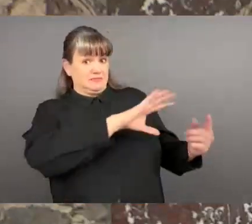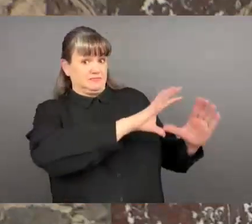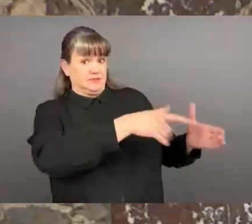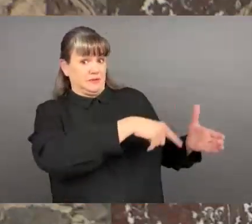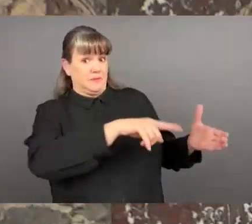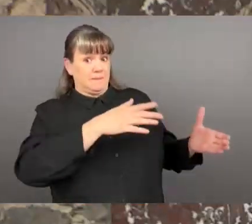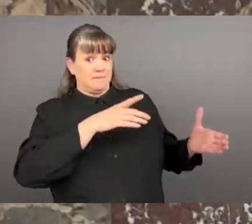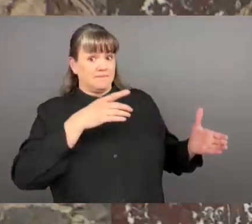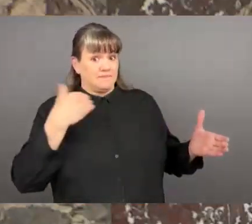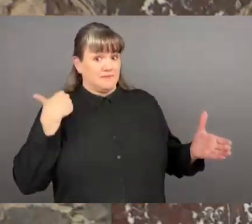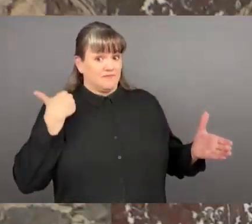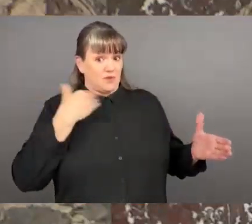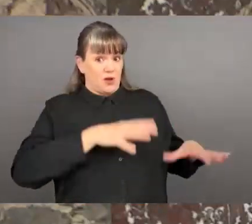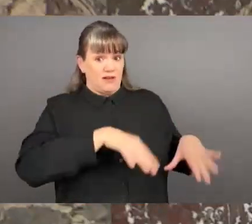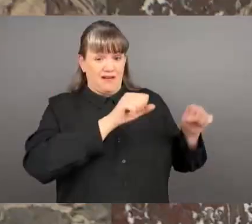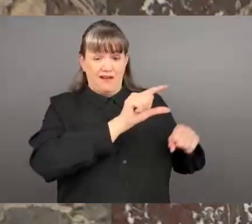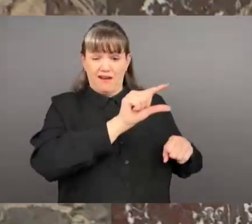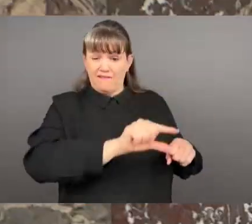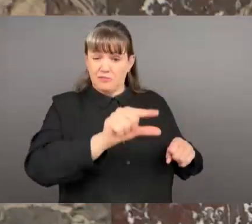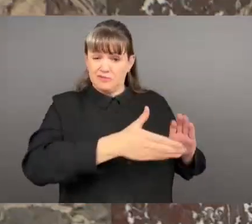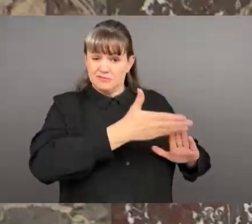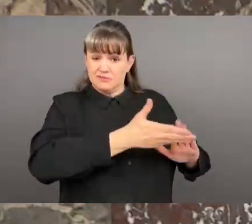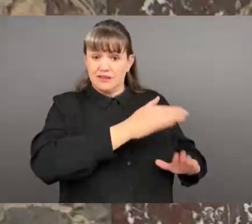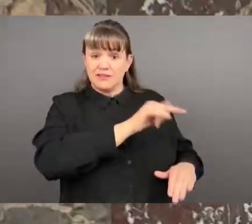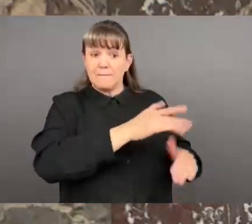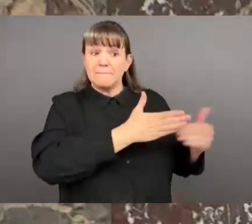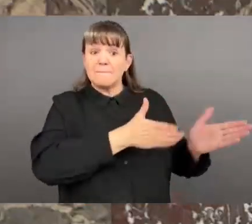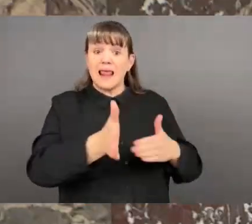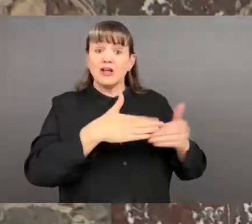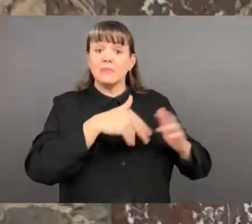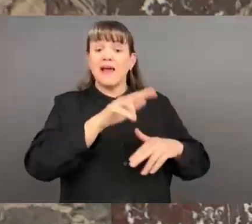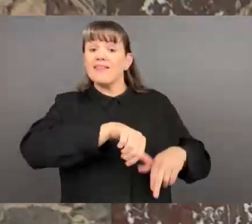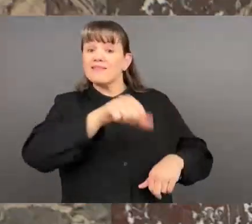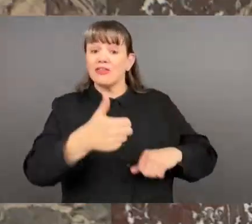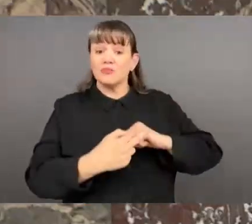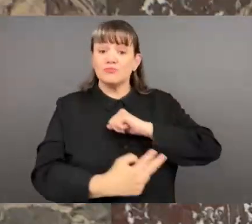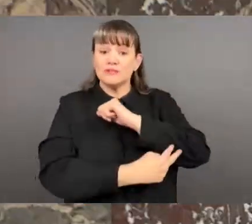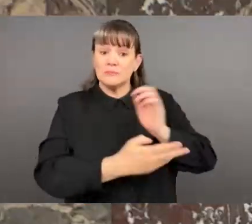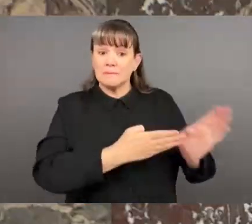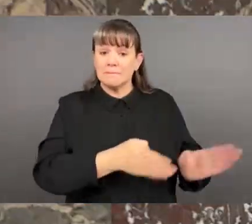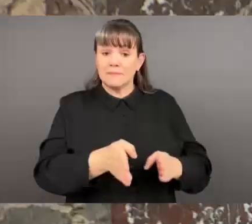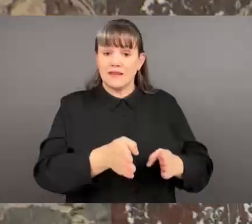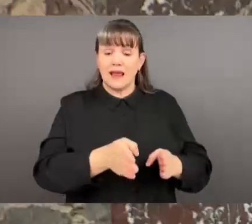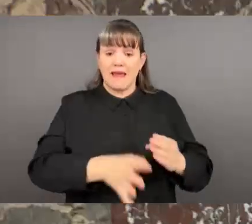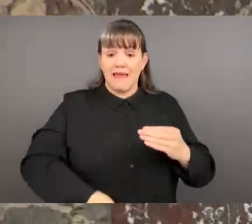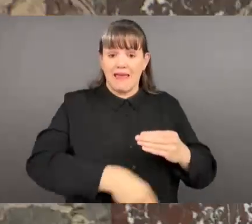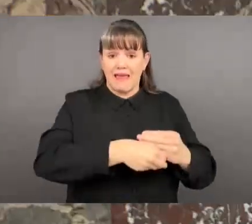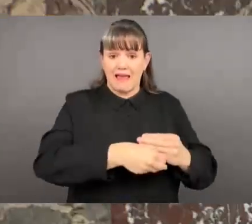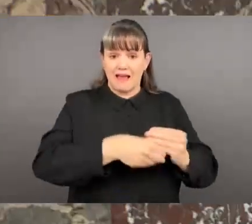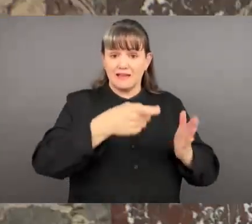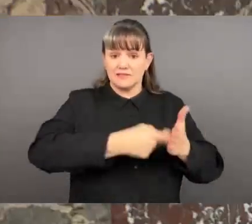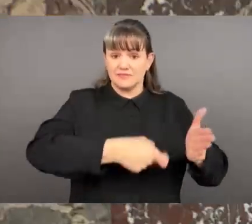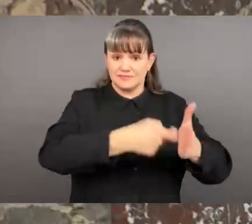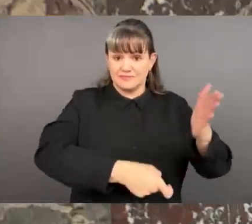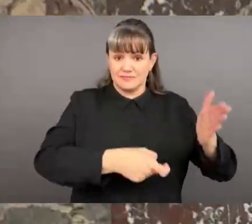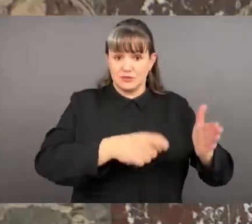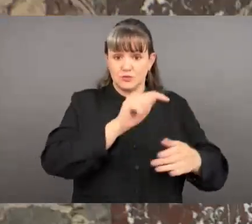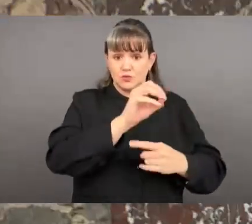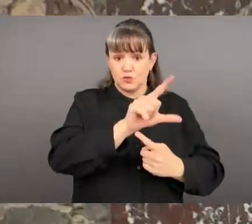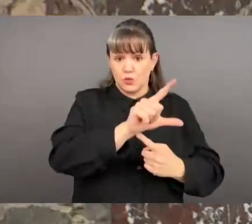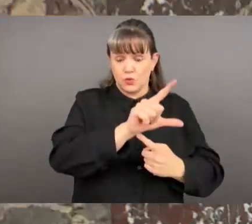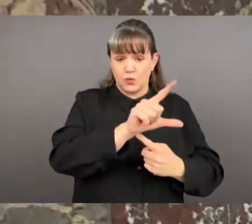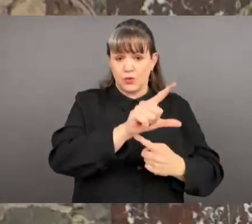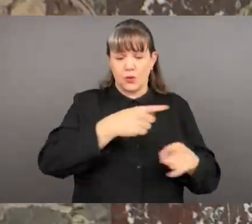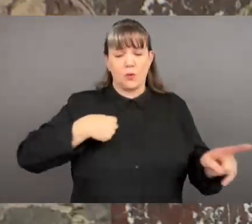ICBC rates for British Columbians. 5 ICBC rates, putting $600 back in drivers' pockets, supporting them with the cost of